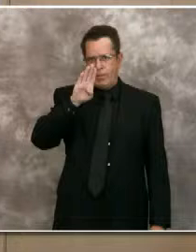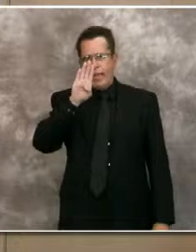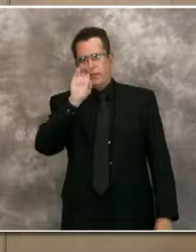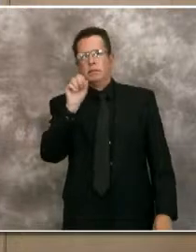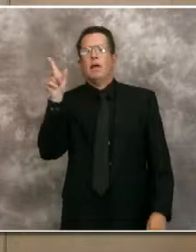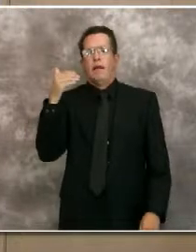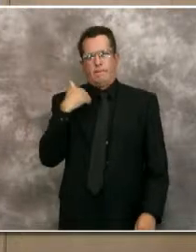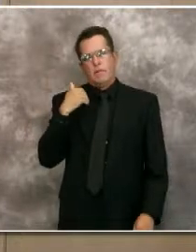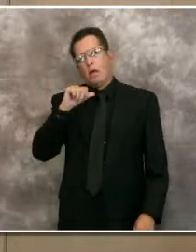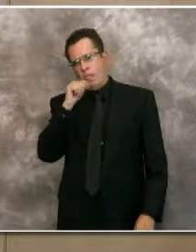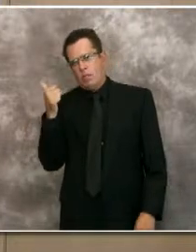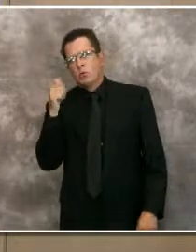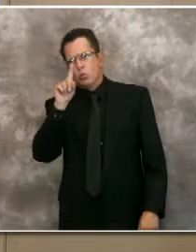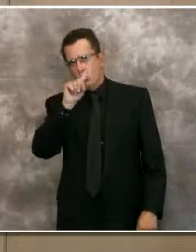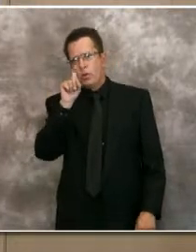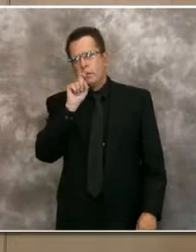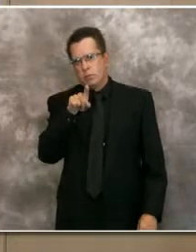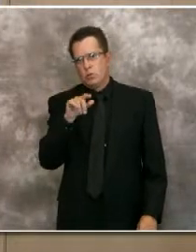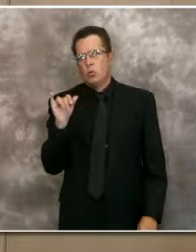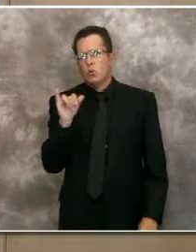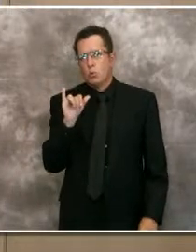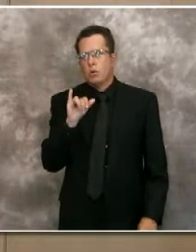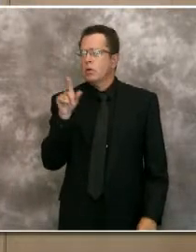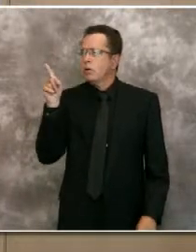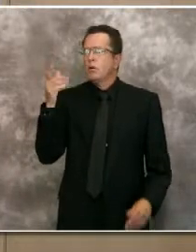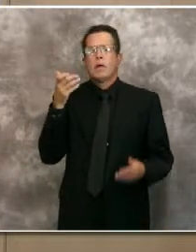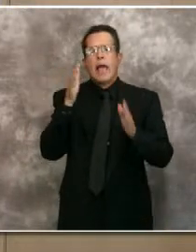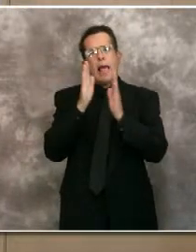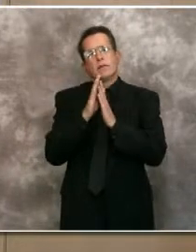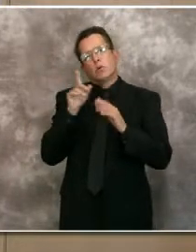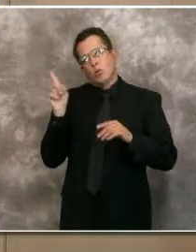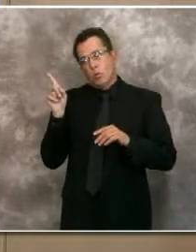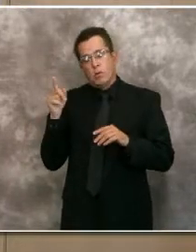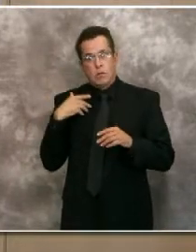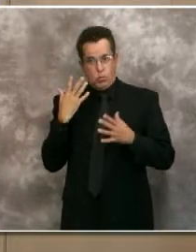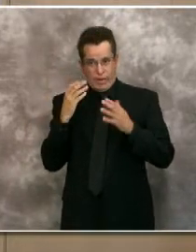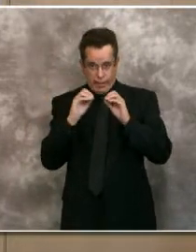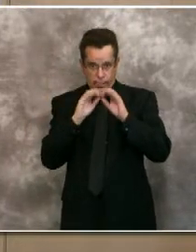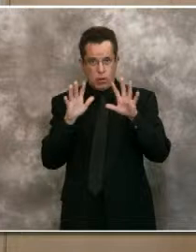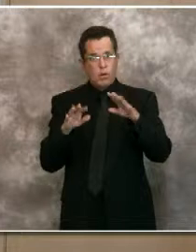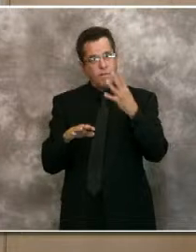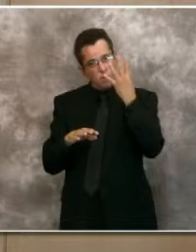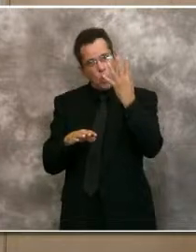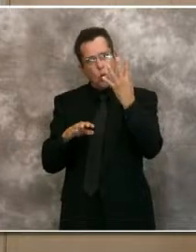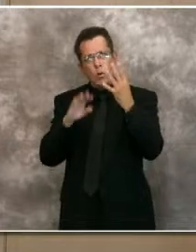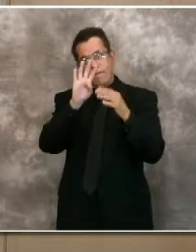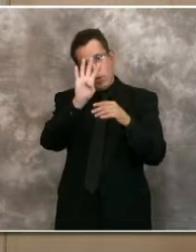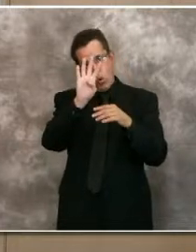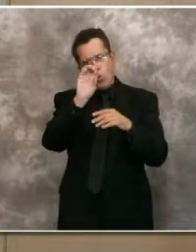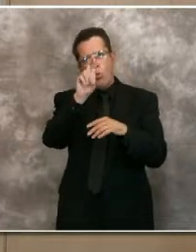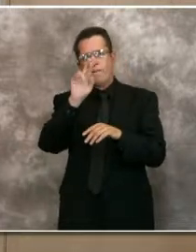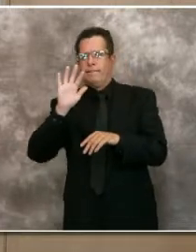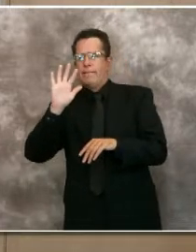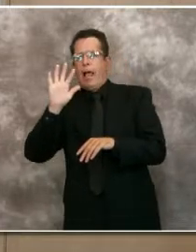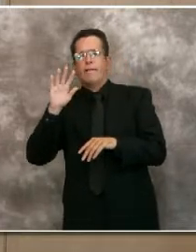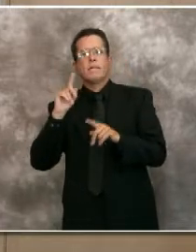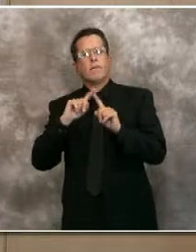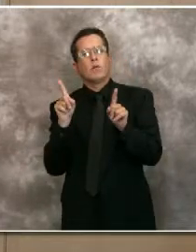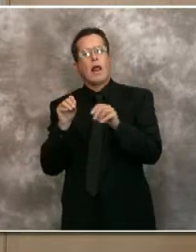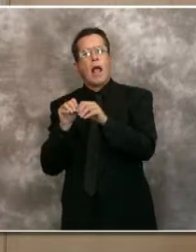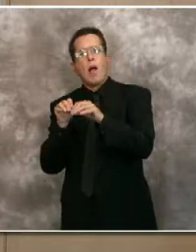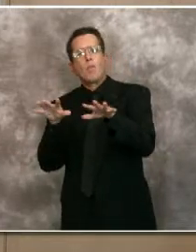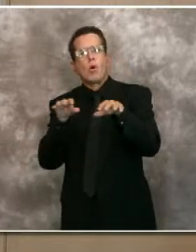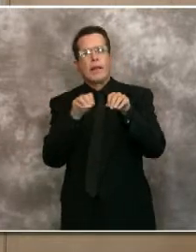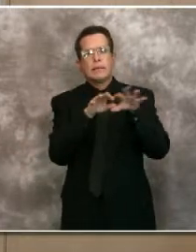outbreaks. She, first of all, was asking for clarification. Has it been 4 or 5 outbreaks? And is there a way she can